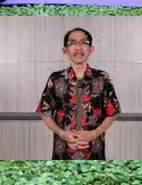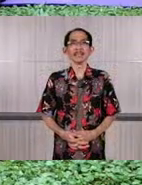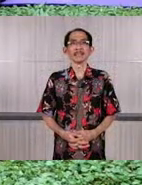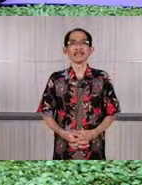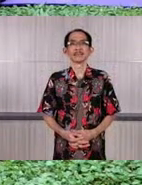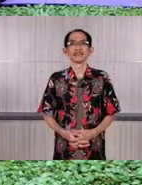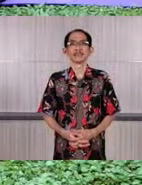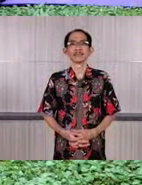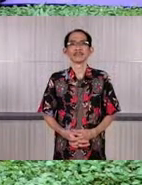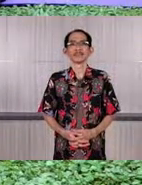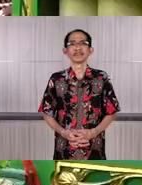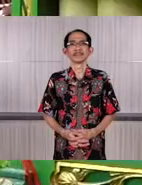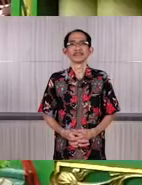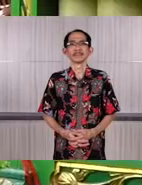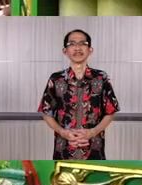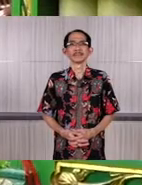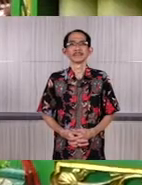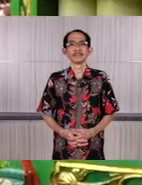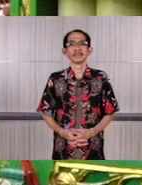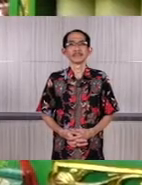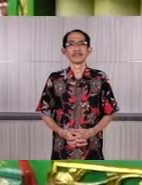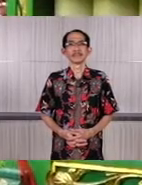Breathing in,